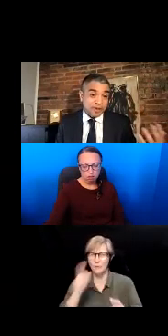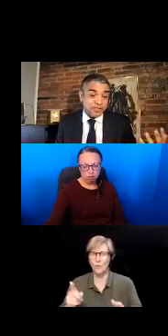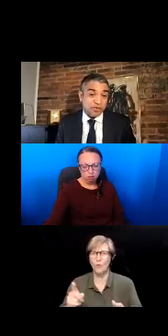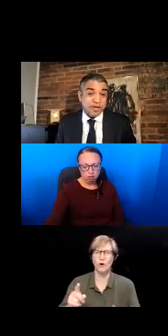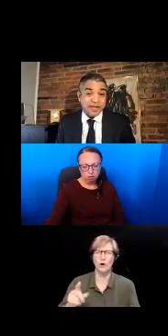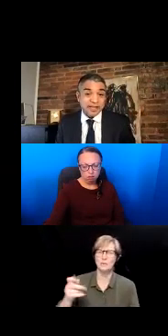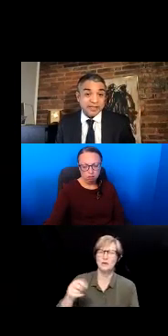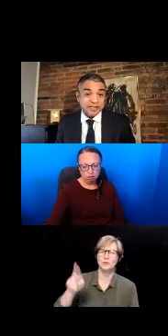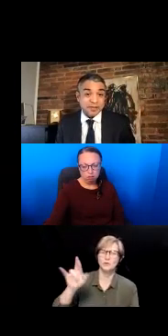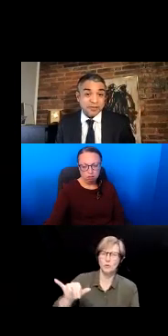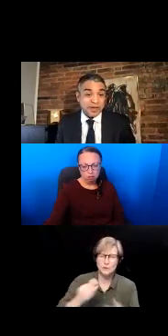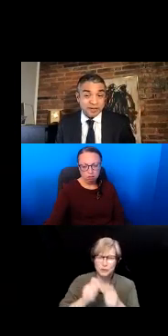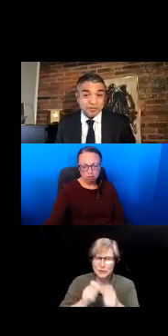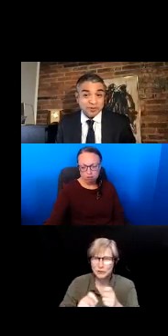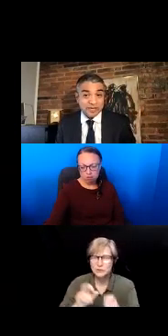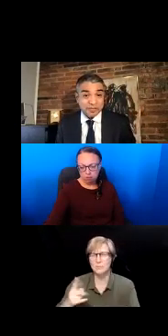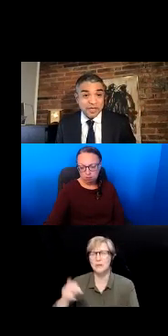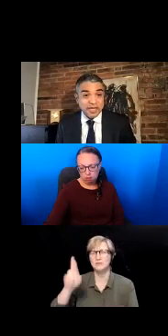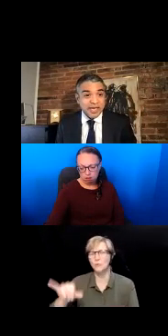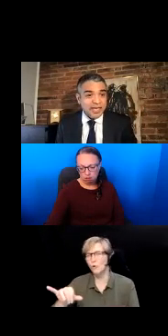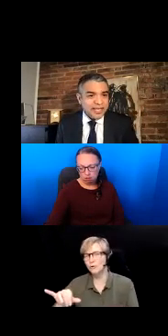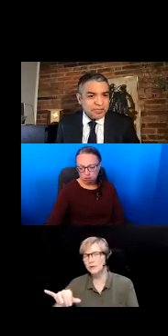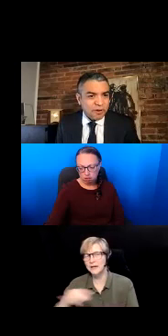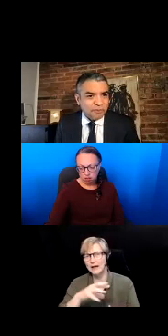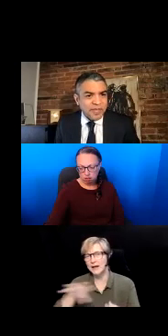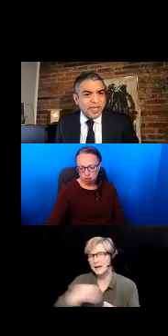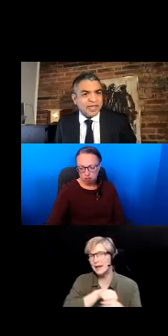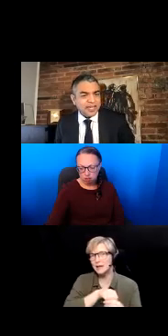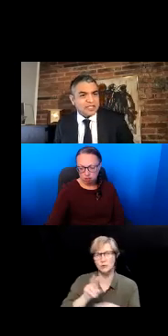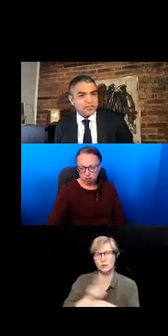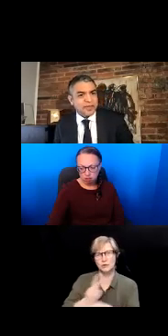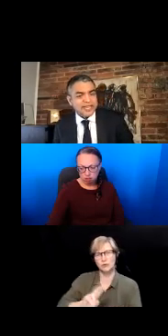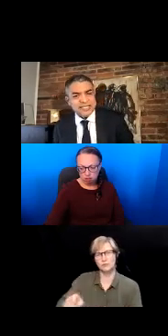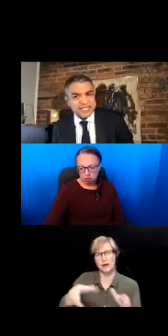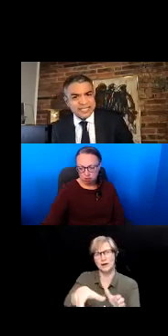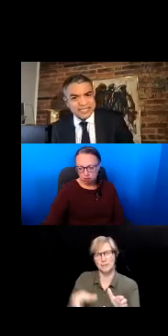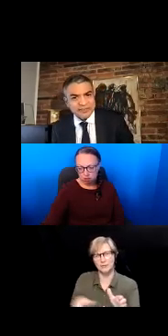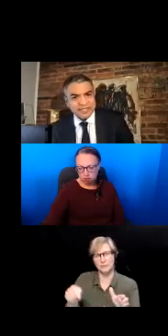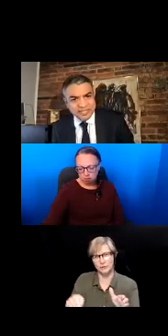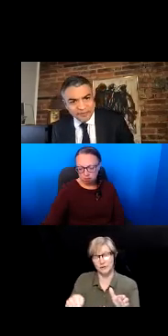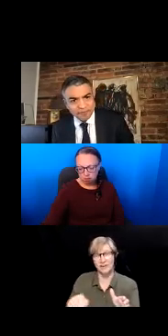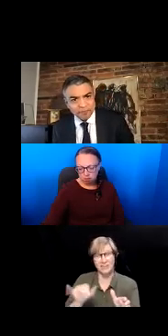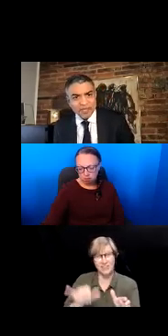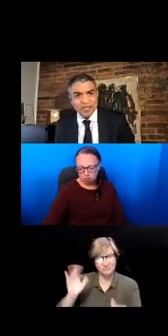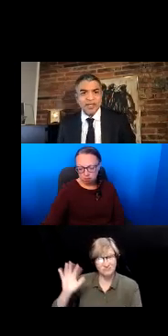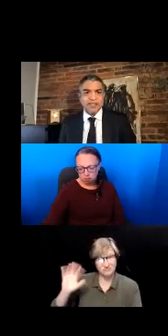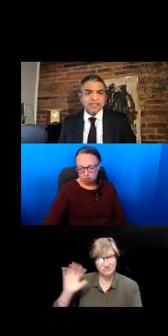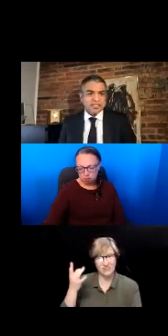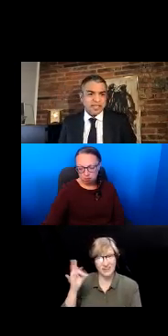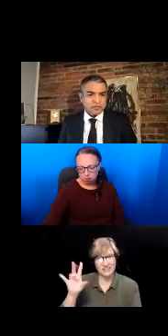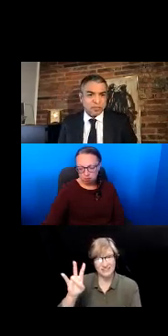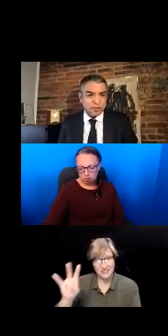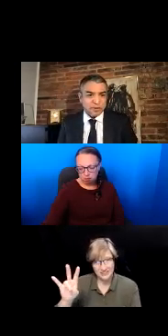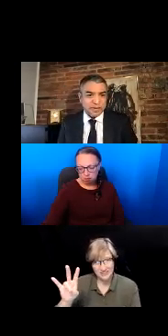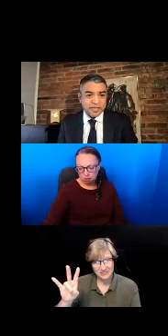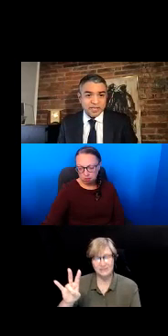or compensatory engagement of the right hemisphere in language. And that's from a case from 1877. This is a